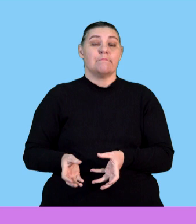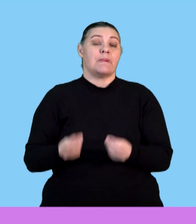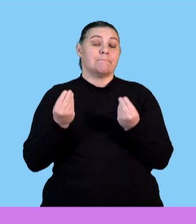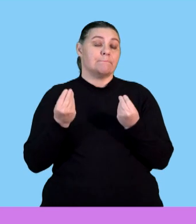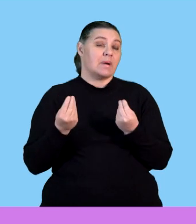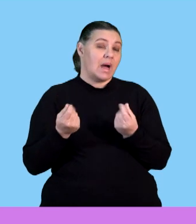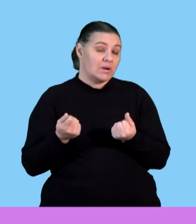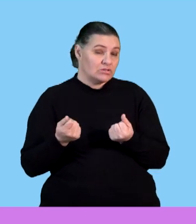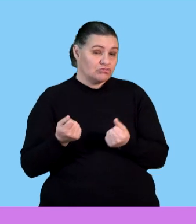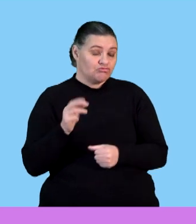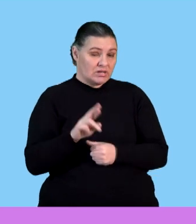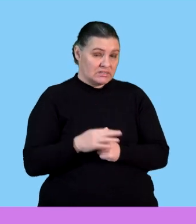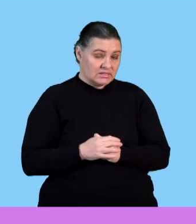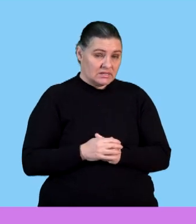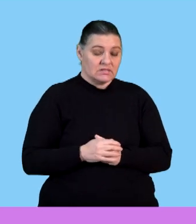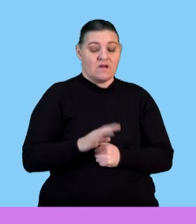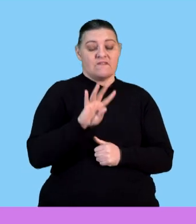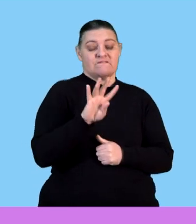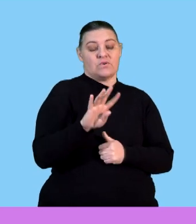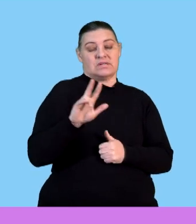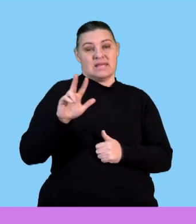the price in rand,